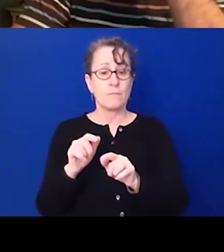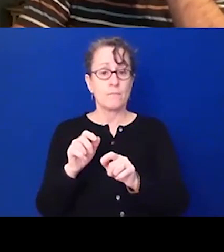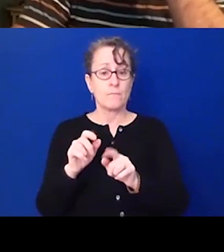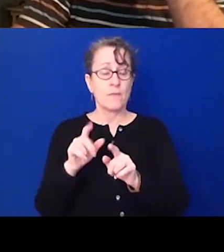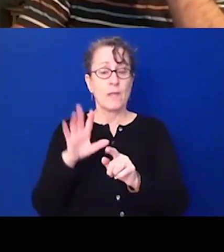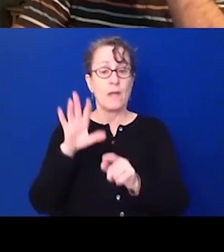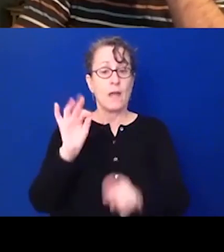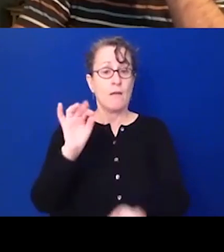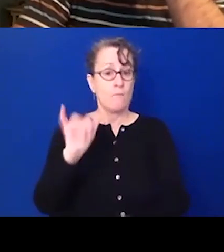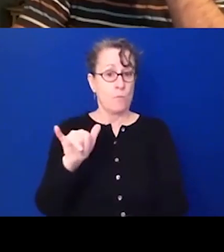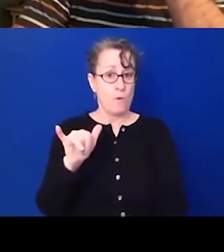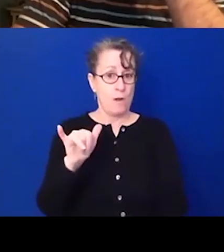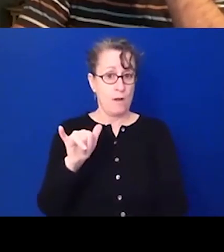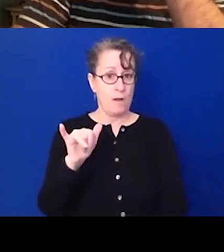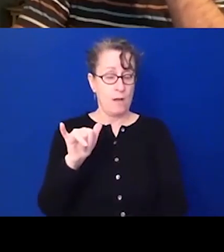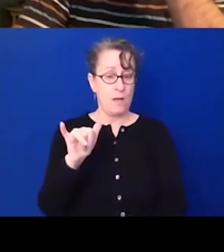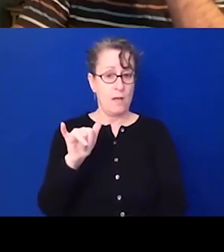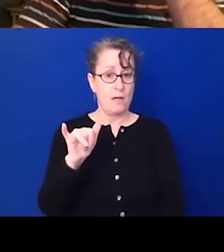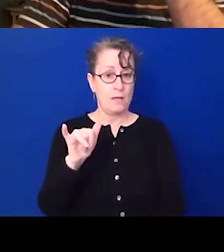FY